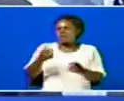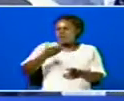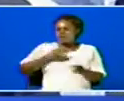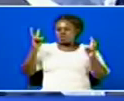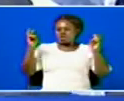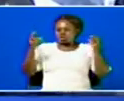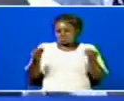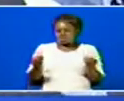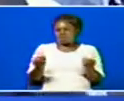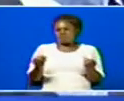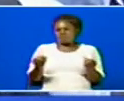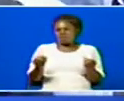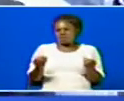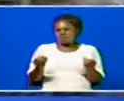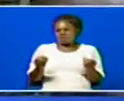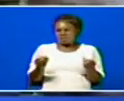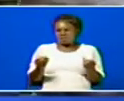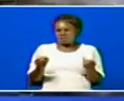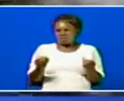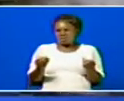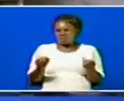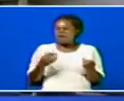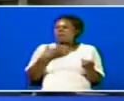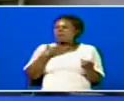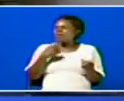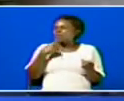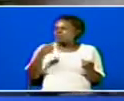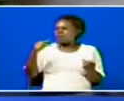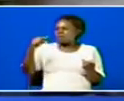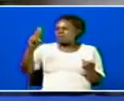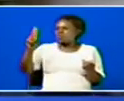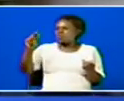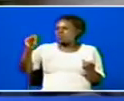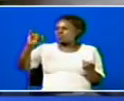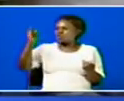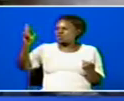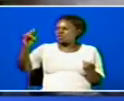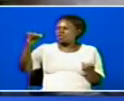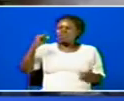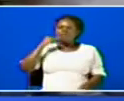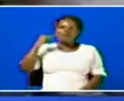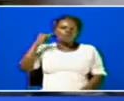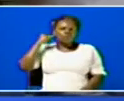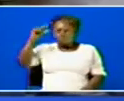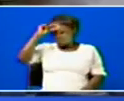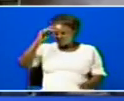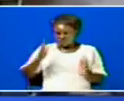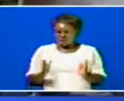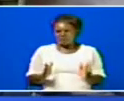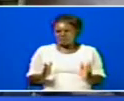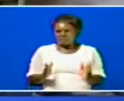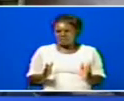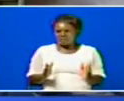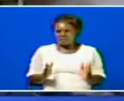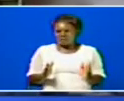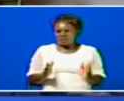matters in Uasin Gishu and Uasin Gishu only. Secondly, we want to tell Ngunjiri and the governor of Nakuru that Uasin